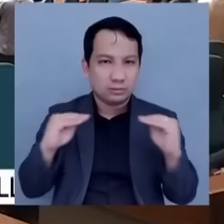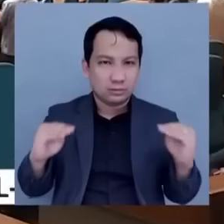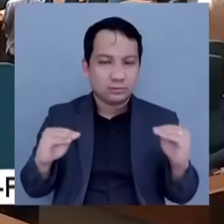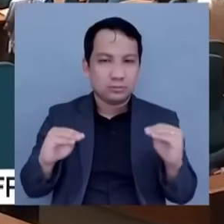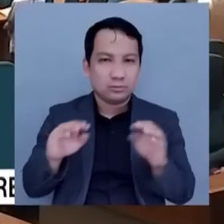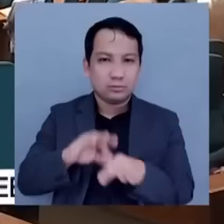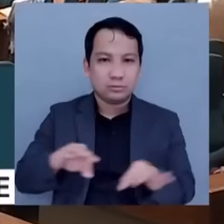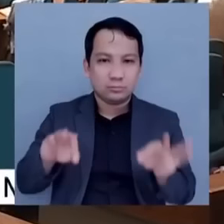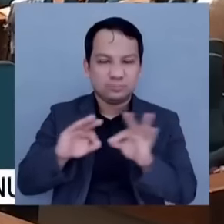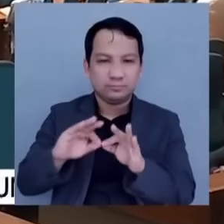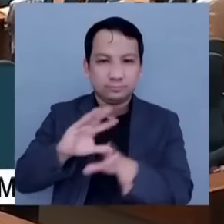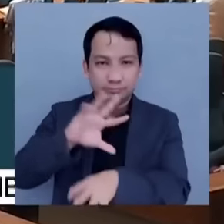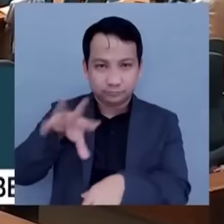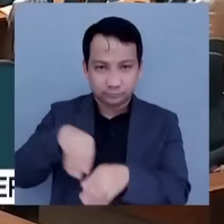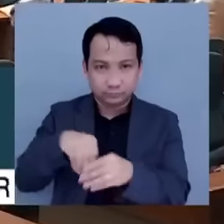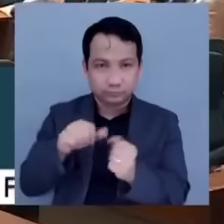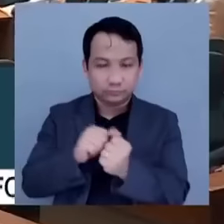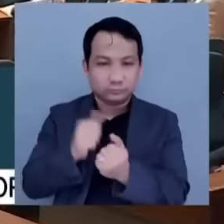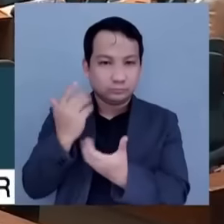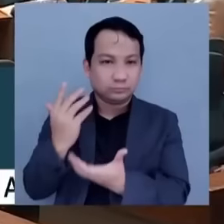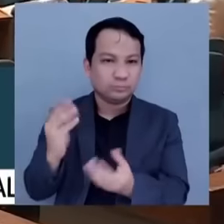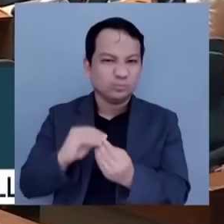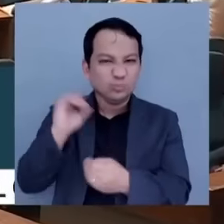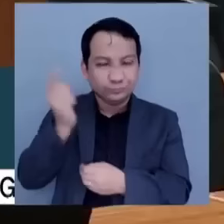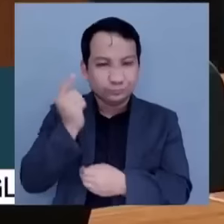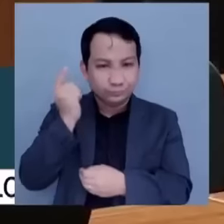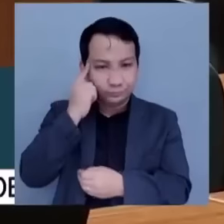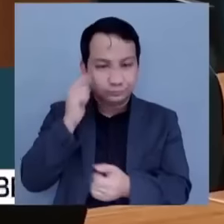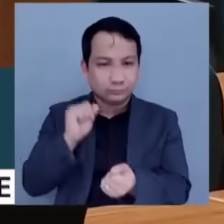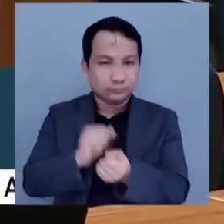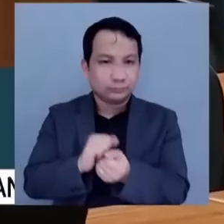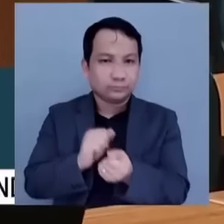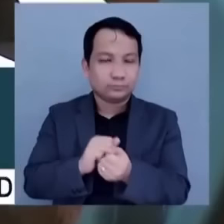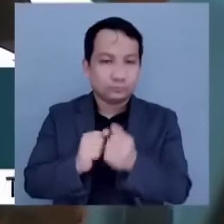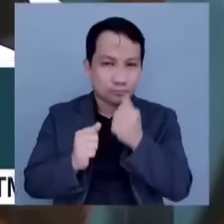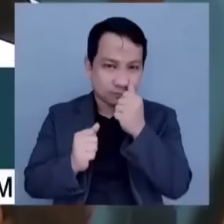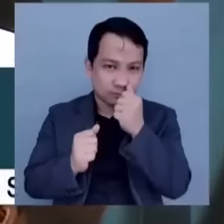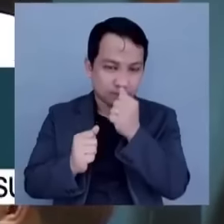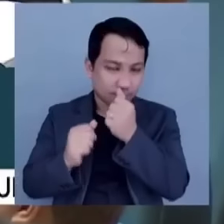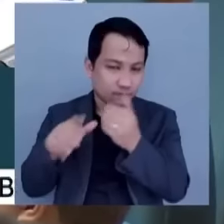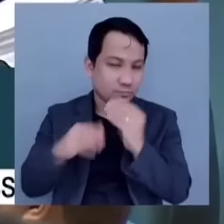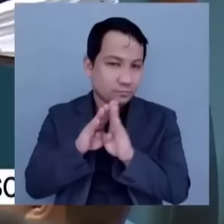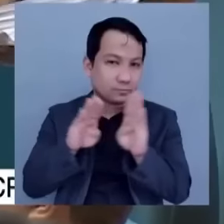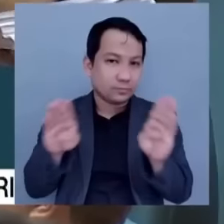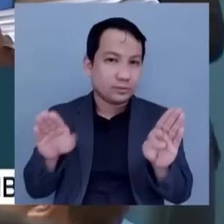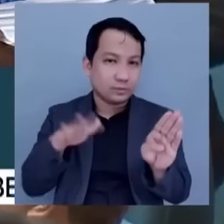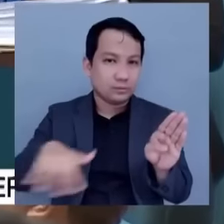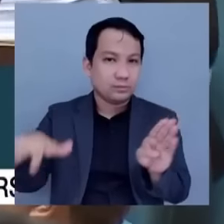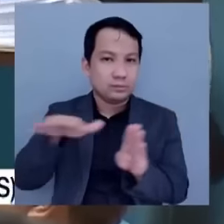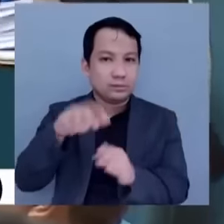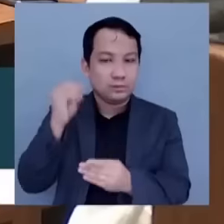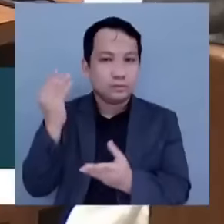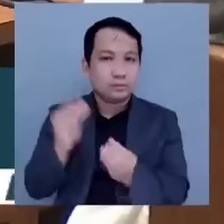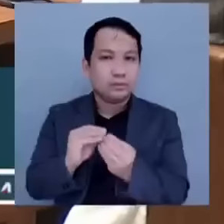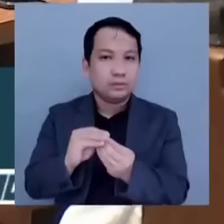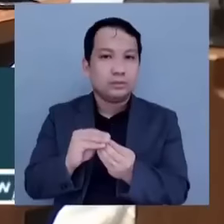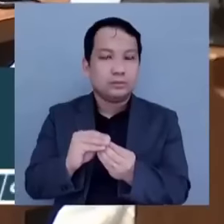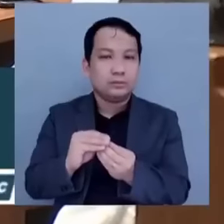only include government officials or elected or appointed government officials, but should also include or